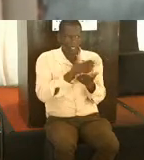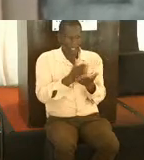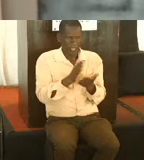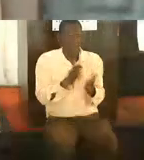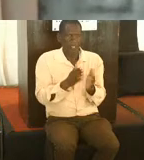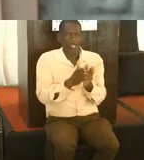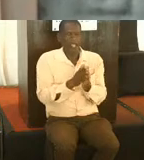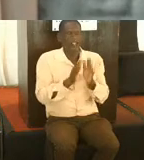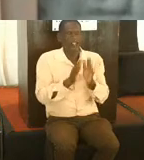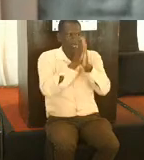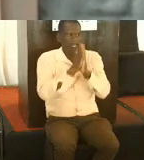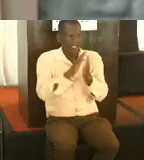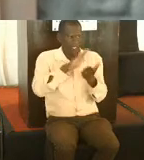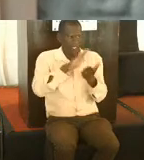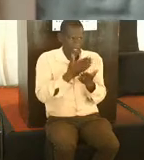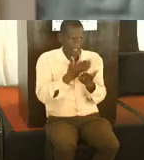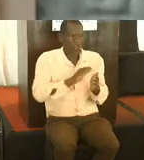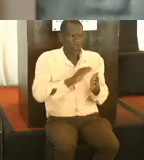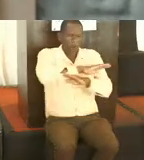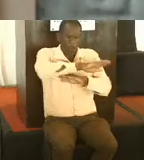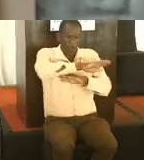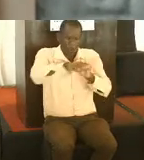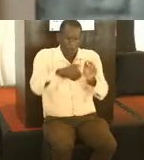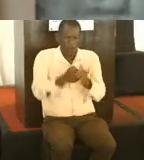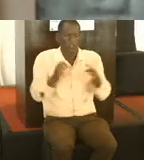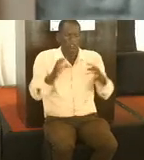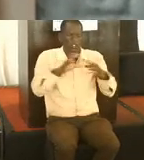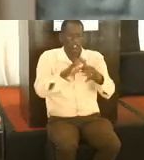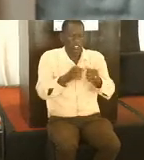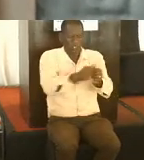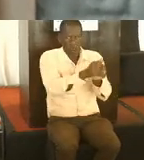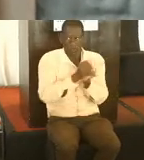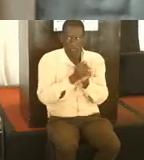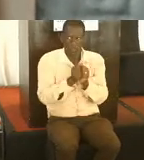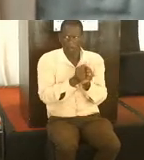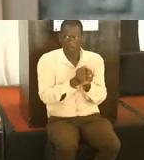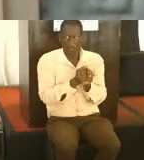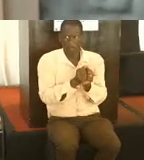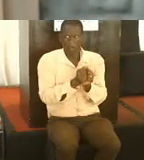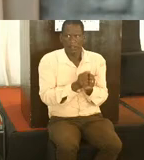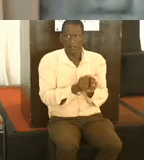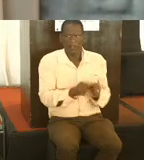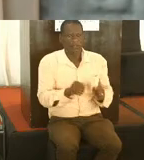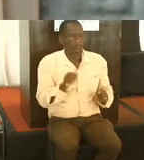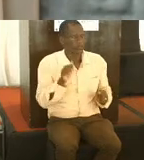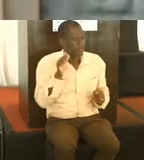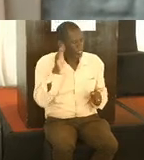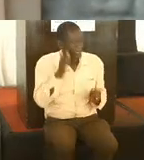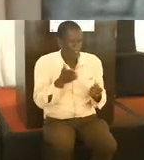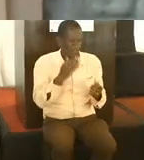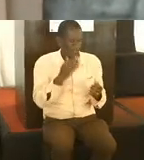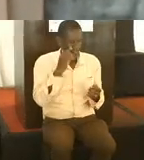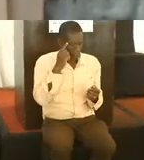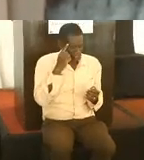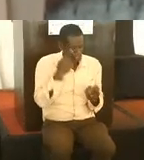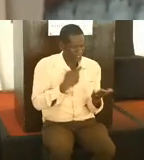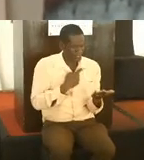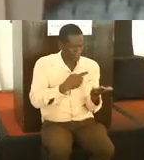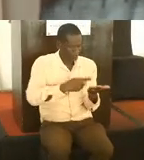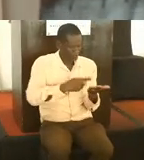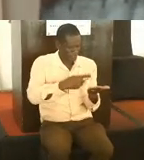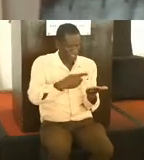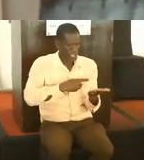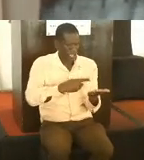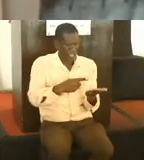the religious sector all coming together to listen think deliberate